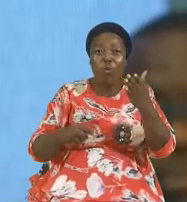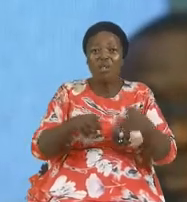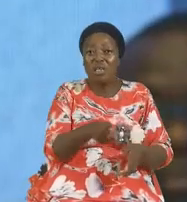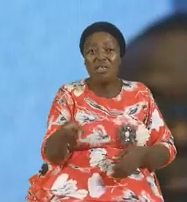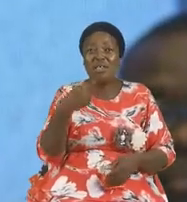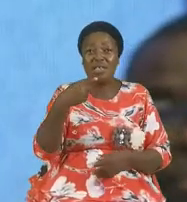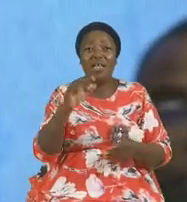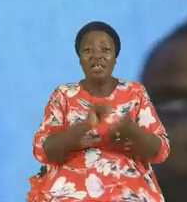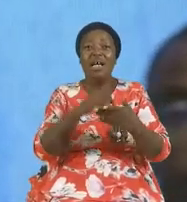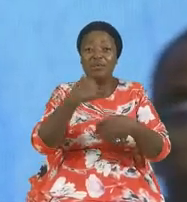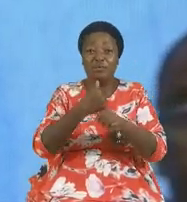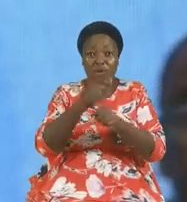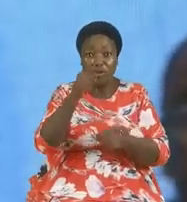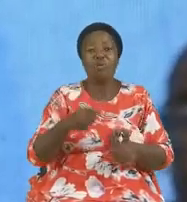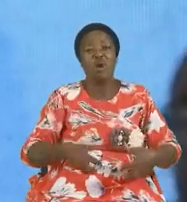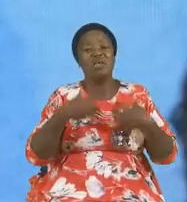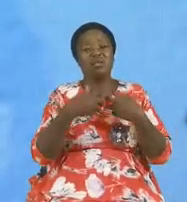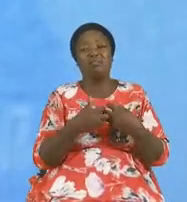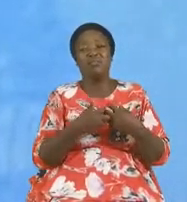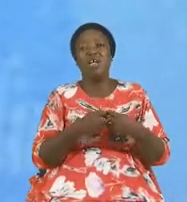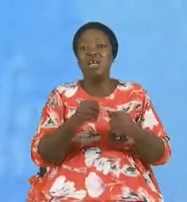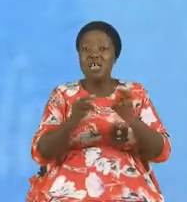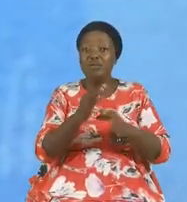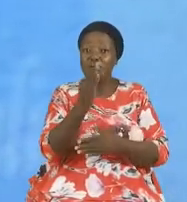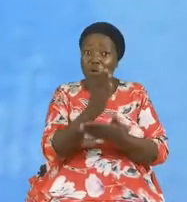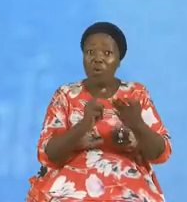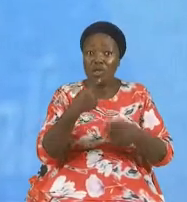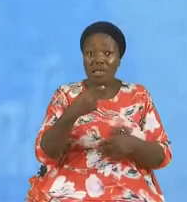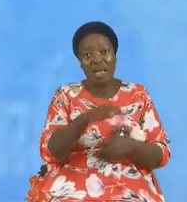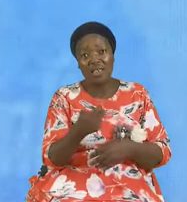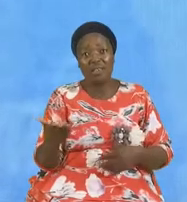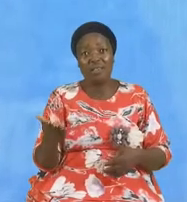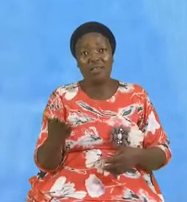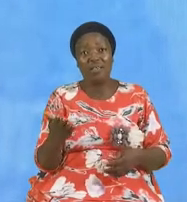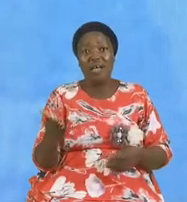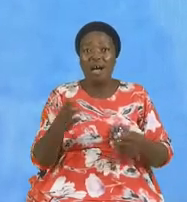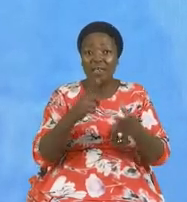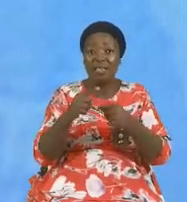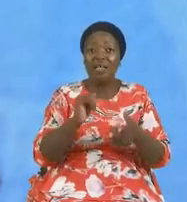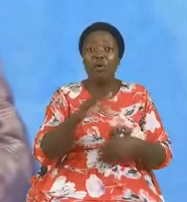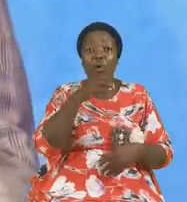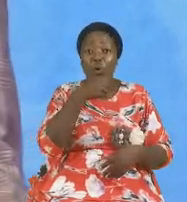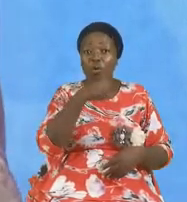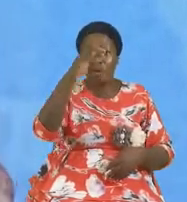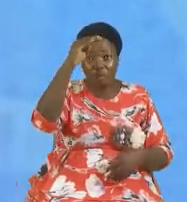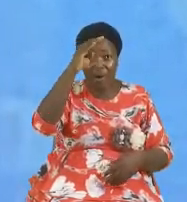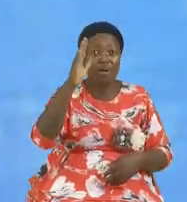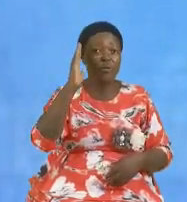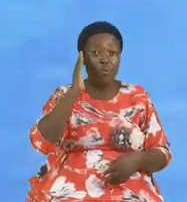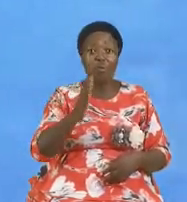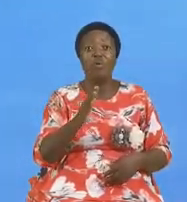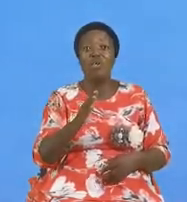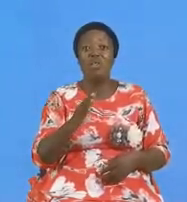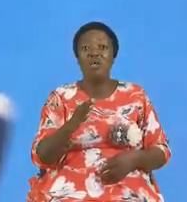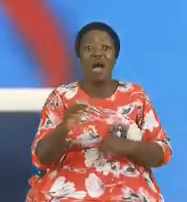thought, your reaction to what they said that made you angry. If somebody says